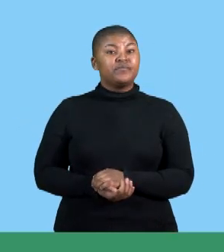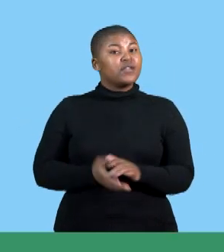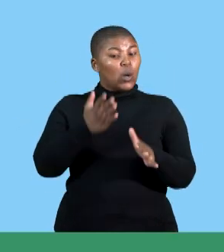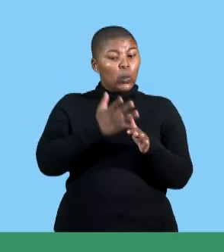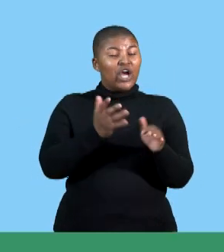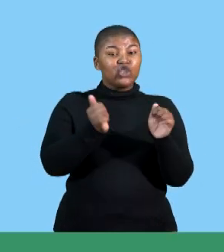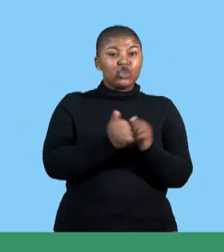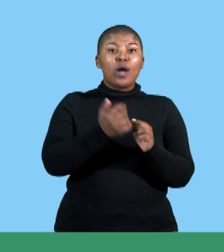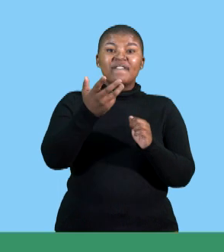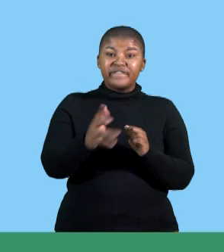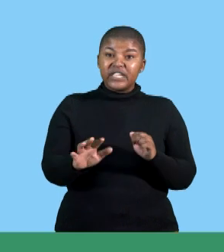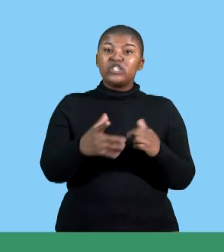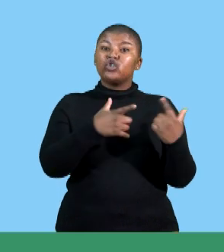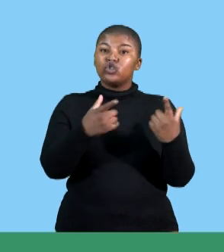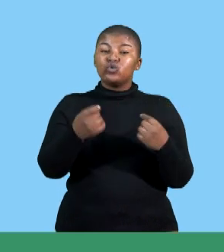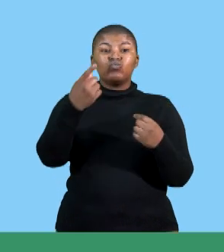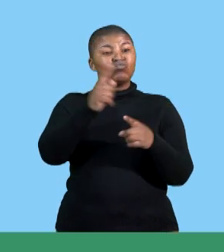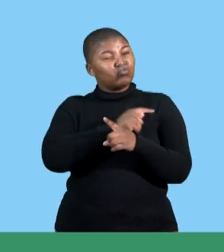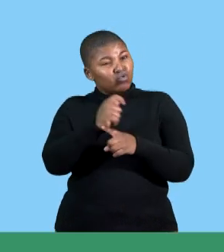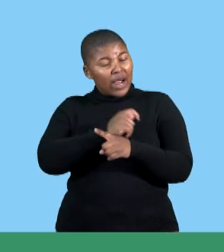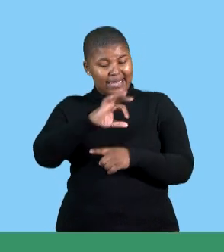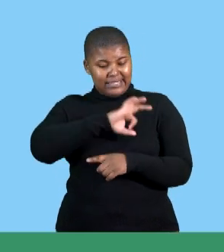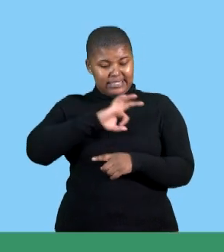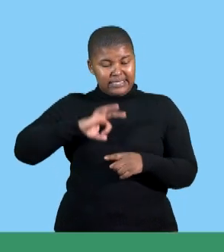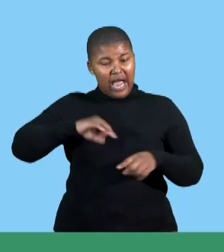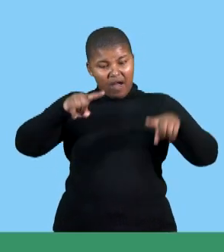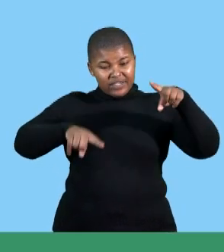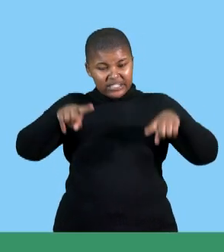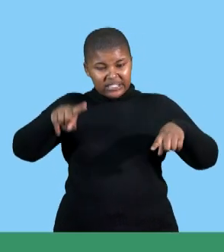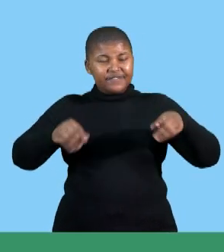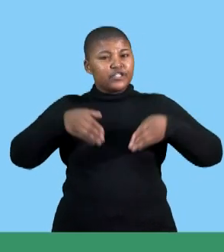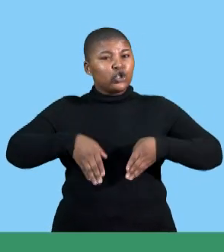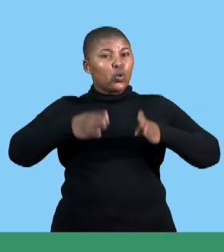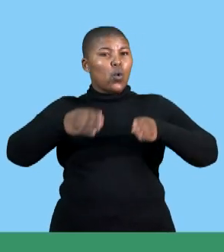workshops were held to train the staff about different creative